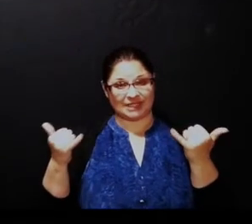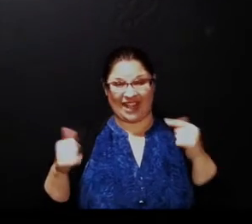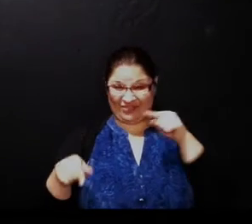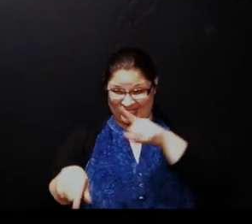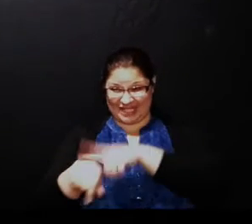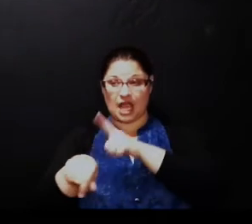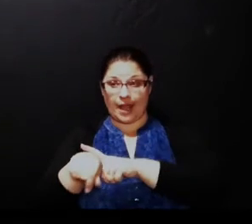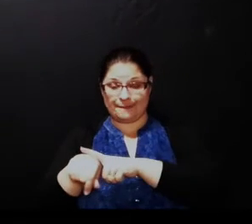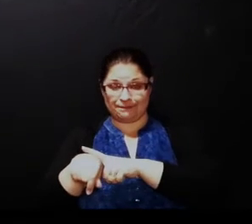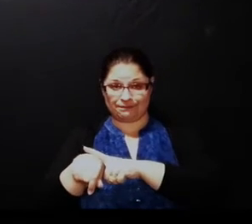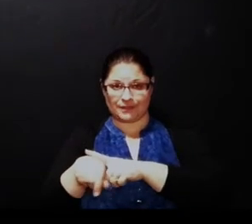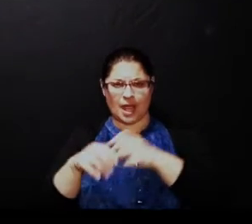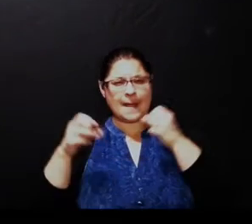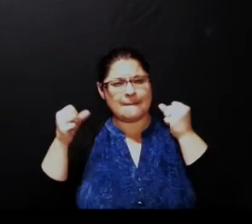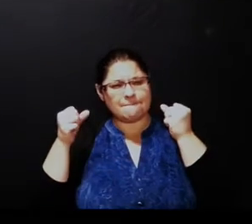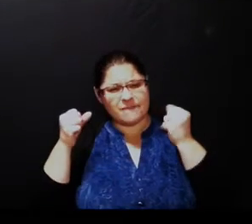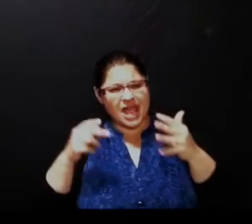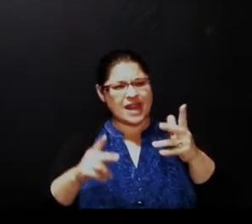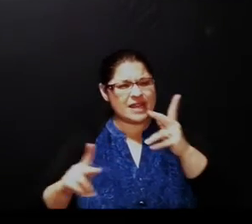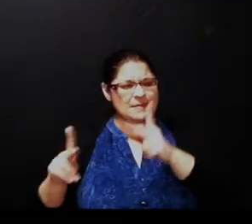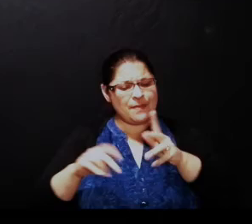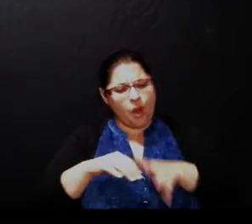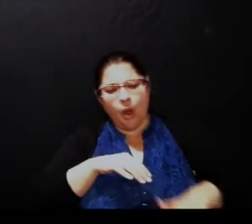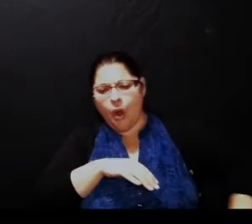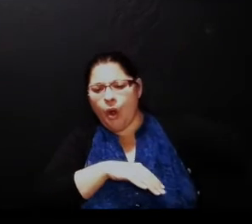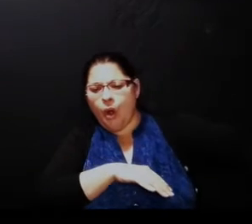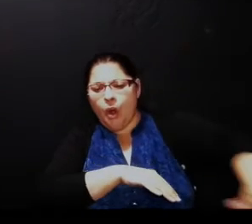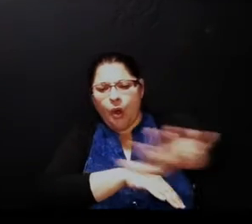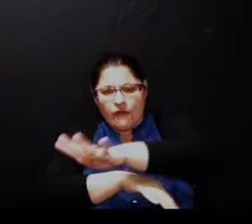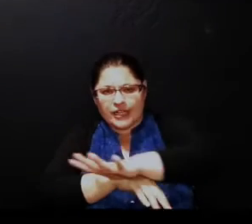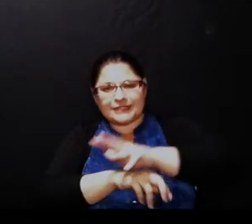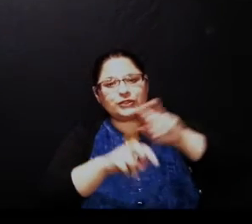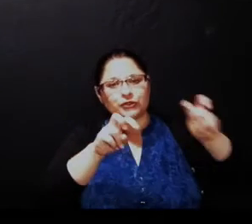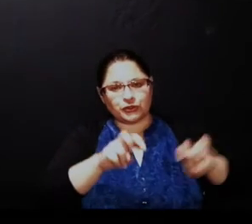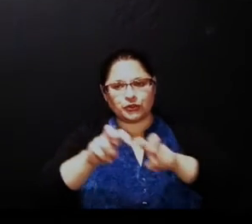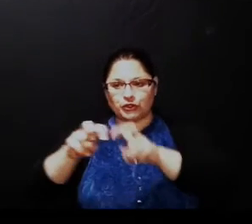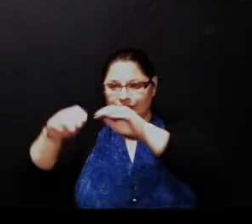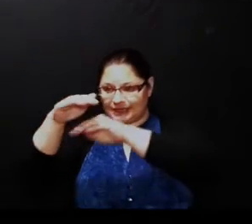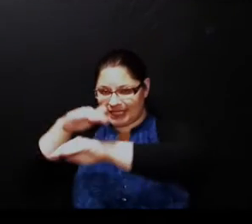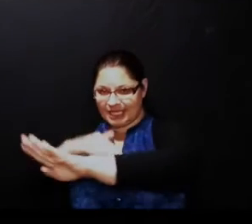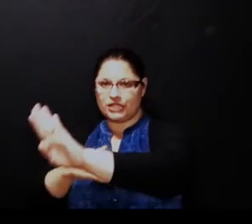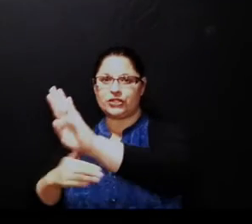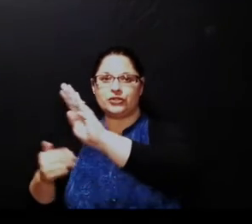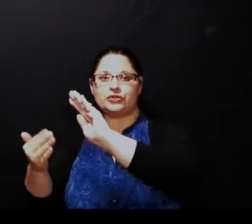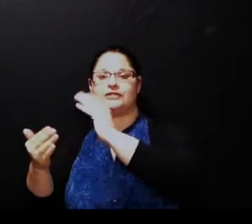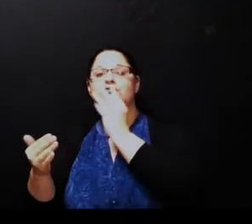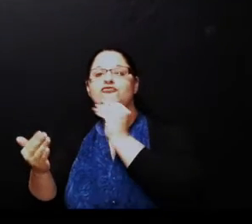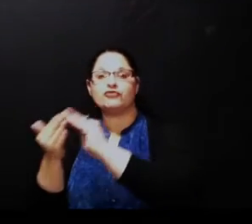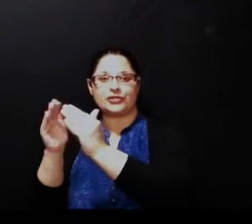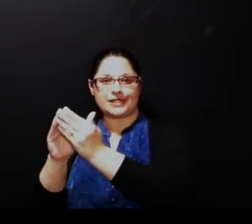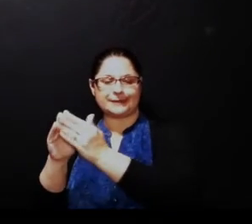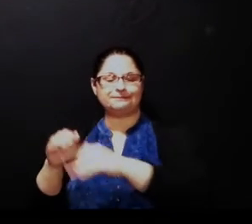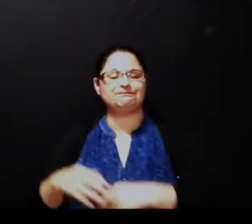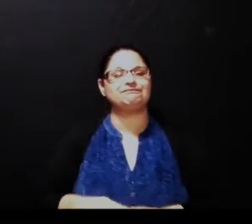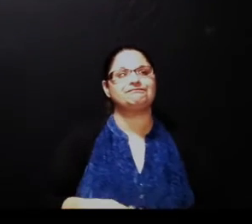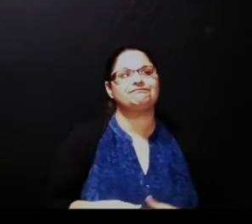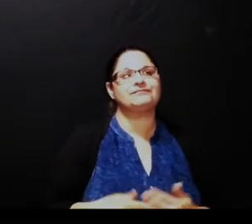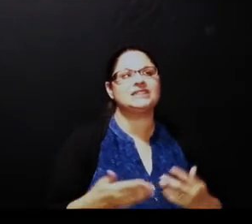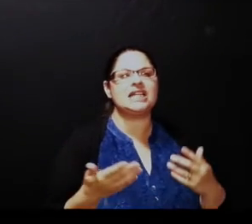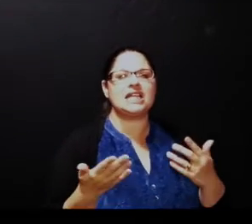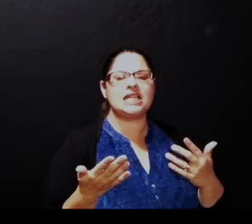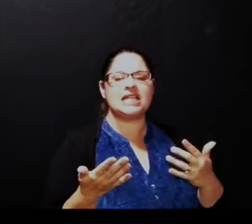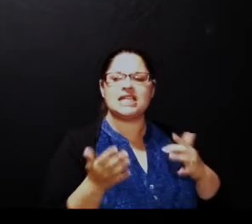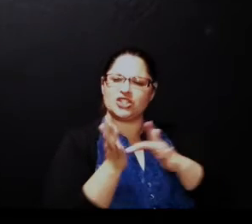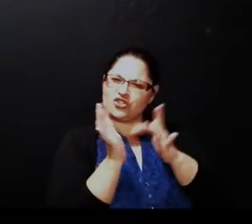world is watching, Jesus says, I will be glorified. Why is that an unusual word? Because